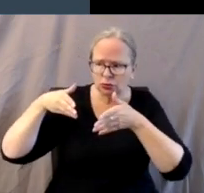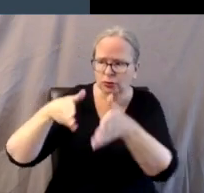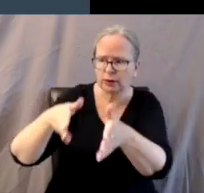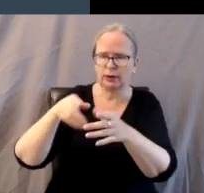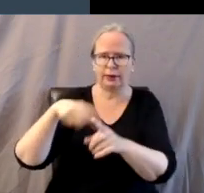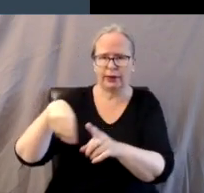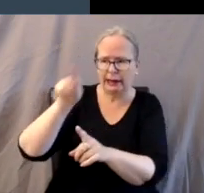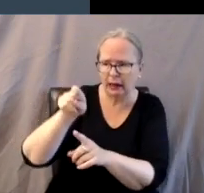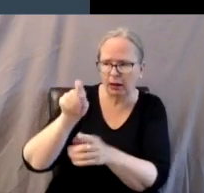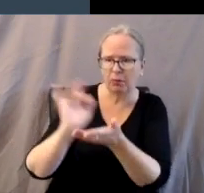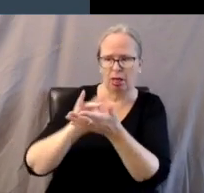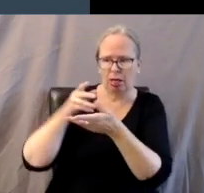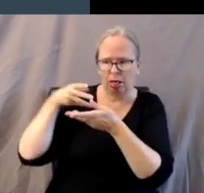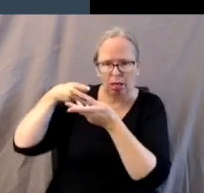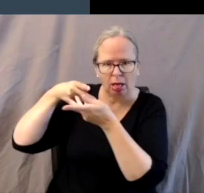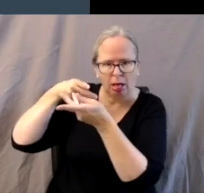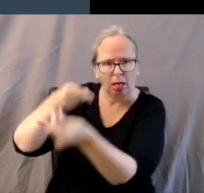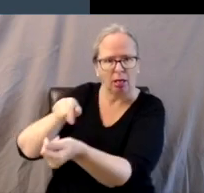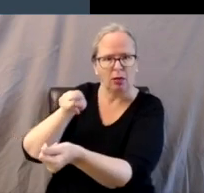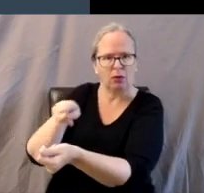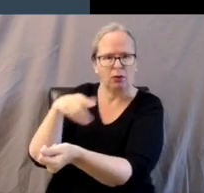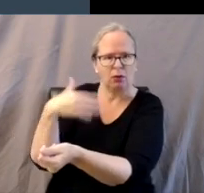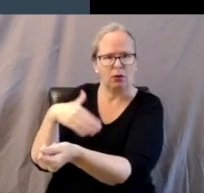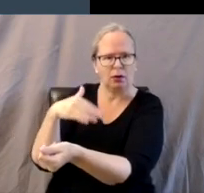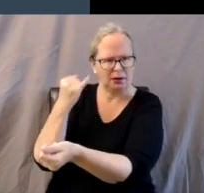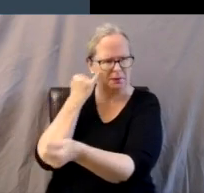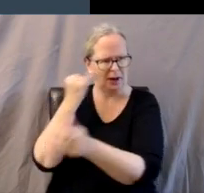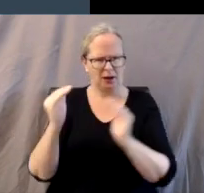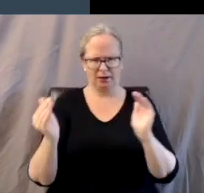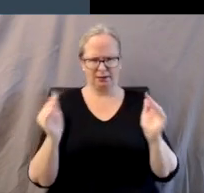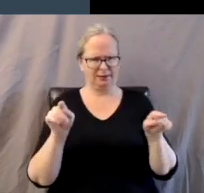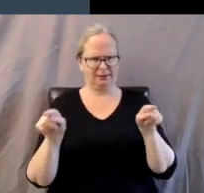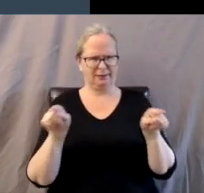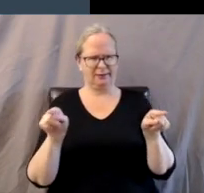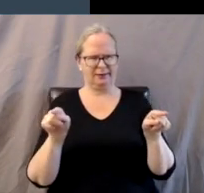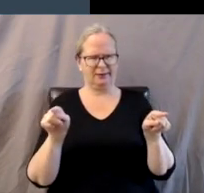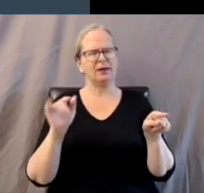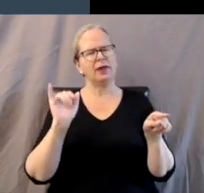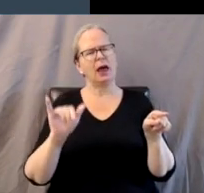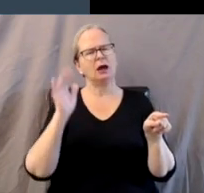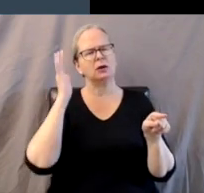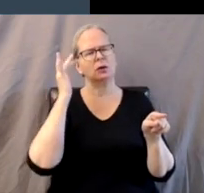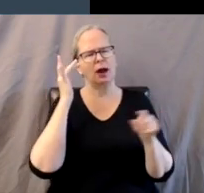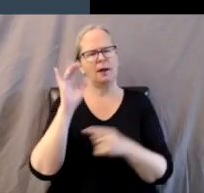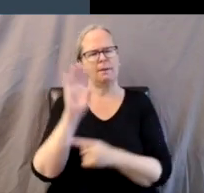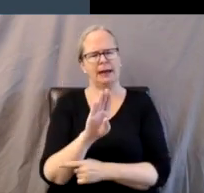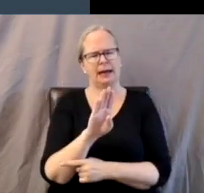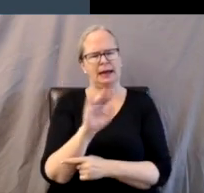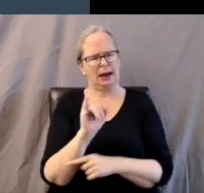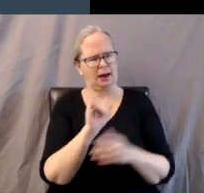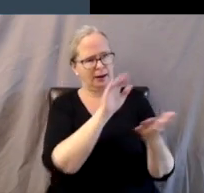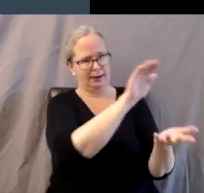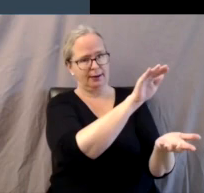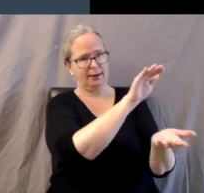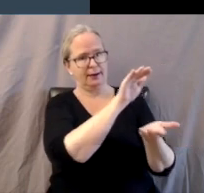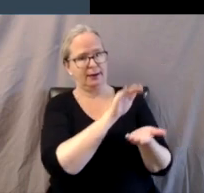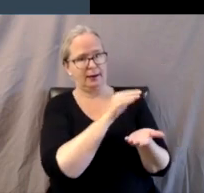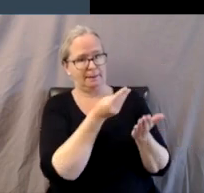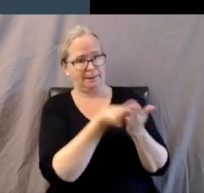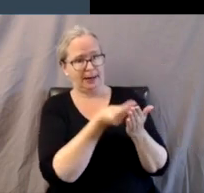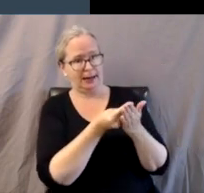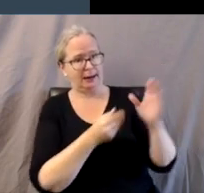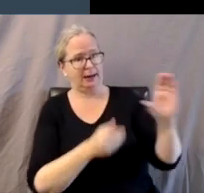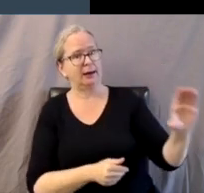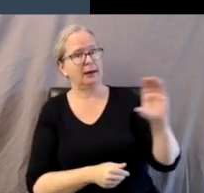we know already that it can provide that stability that allows one's health to improve, therefore costing